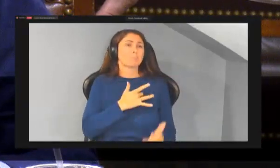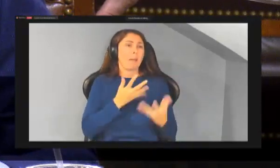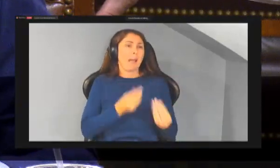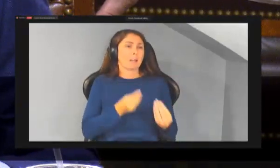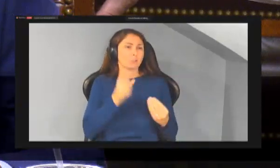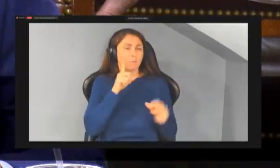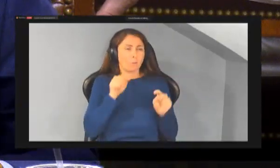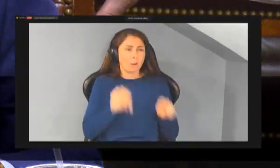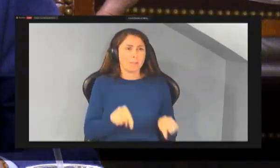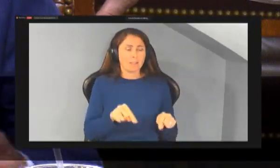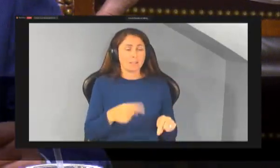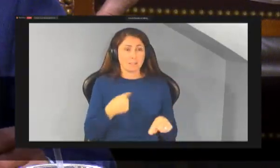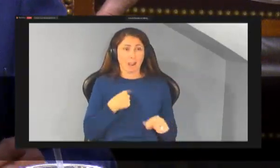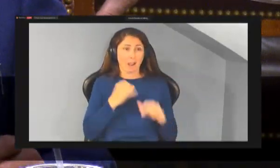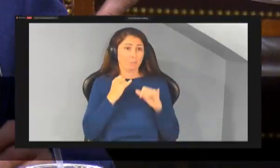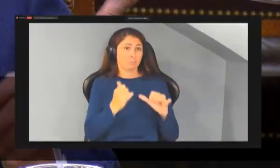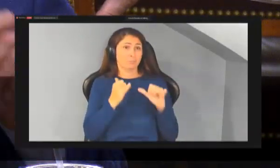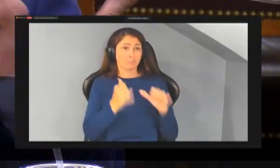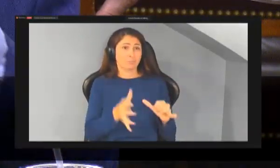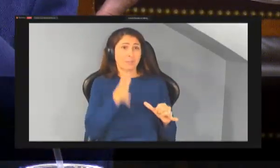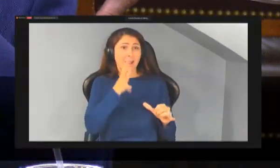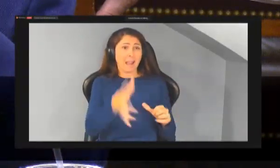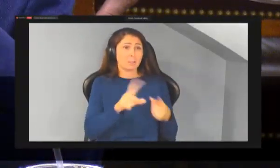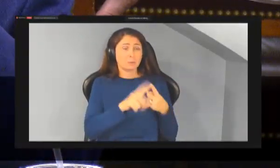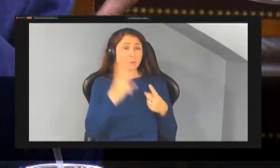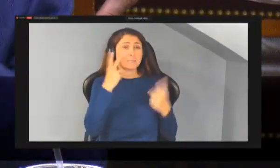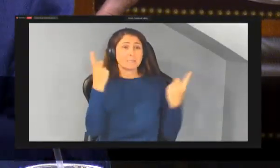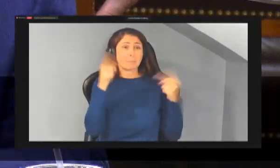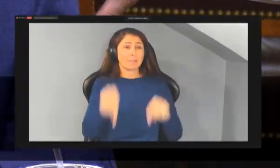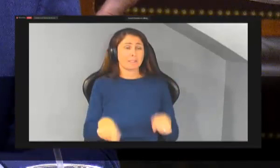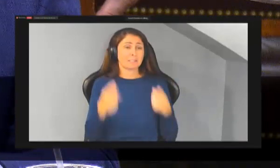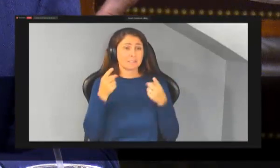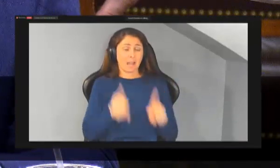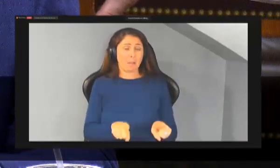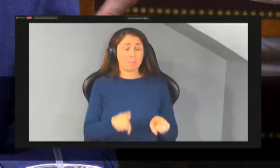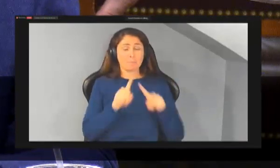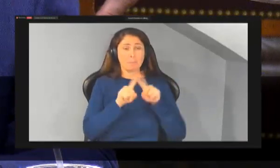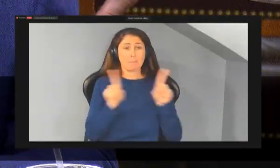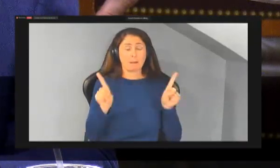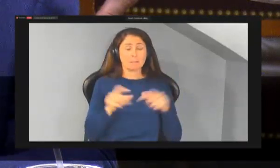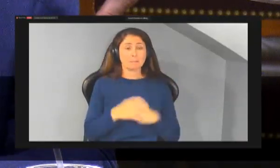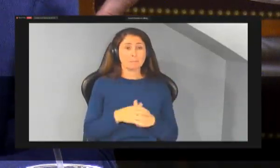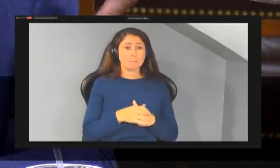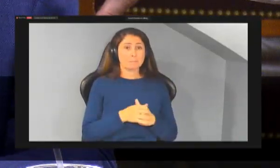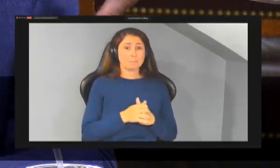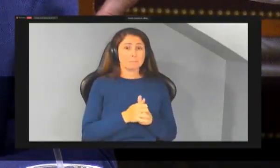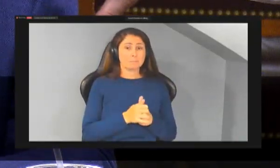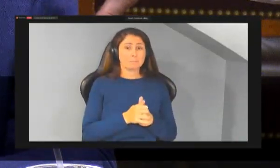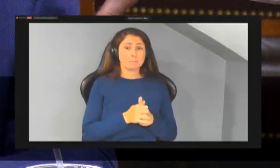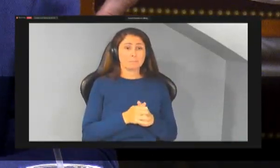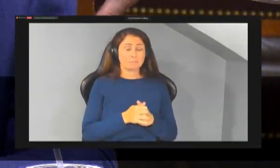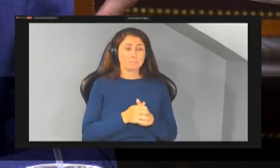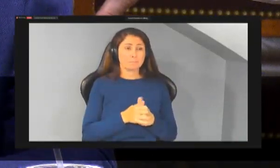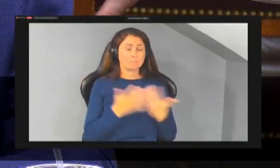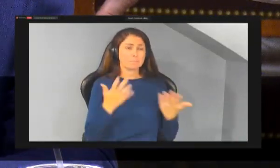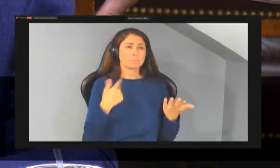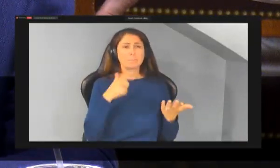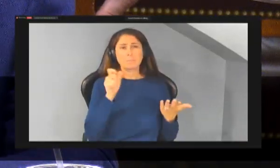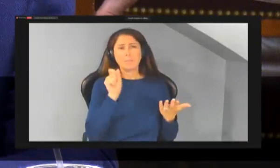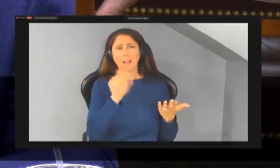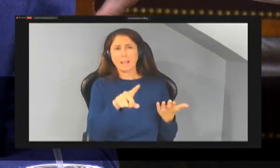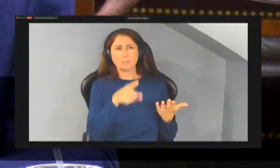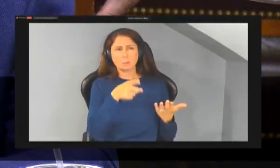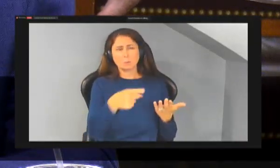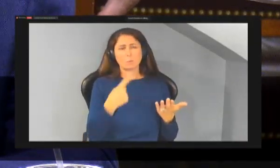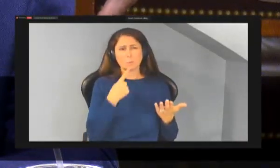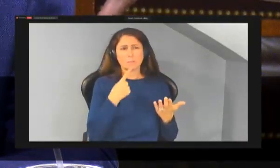And I, too, hate to see something like this happen. I really do. But and let me ask you this, Natalie. You said